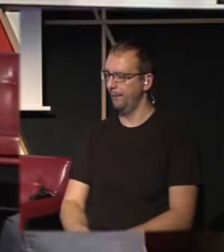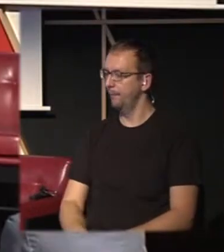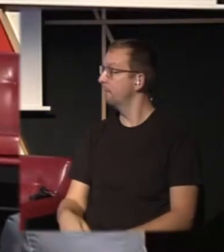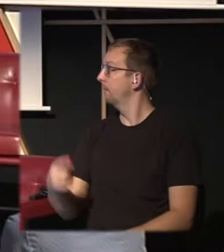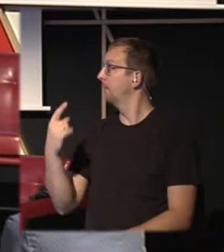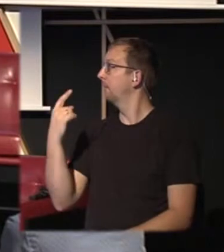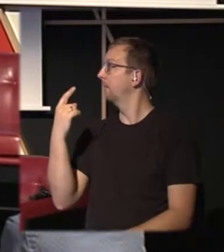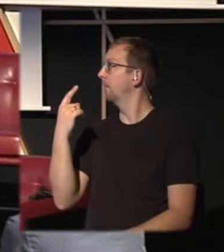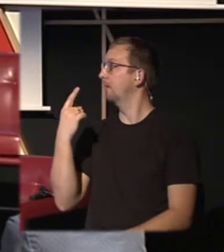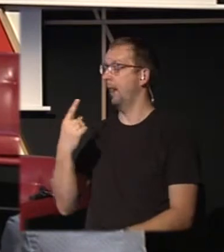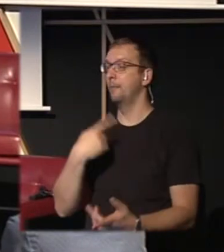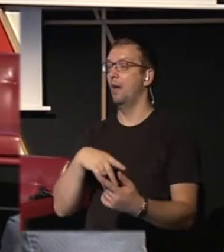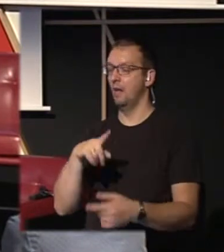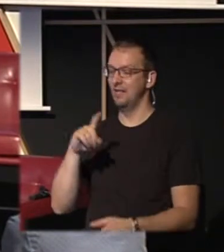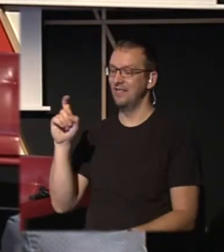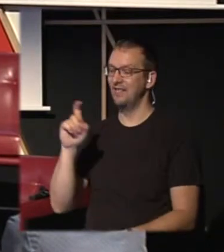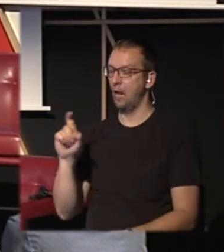seat.